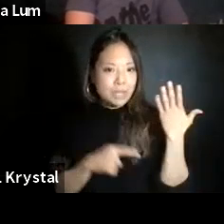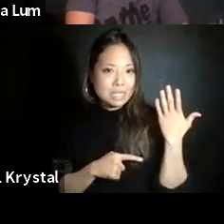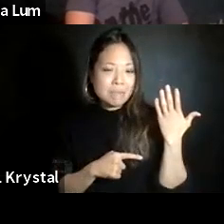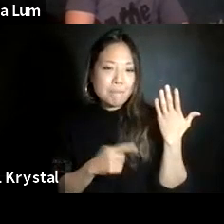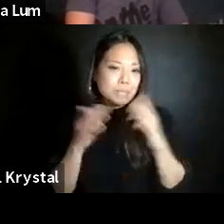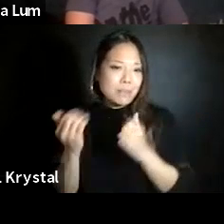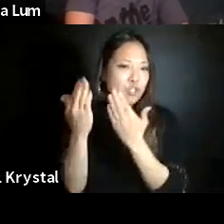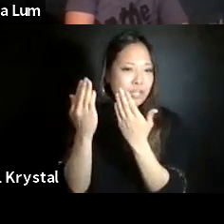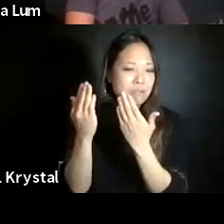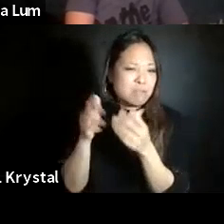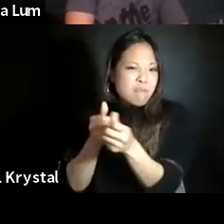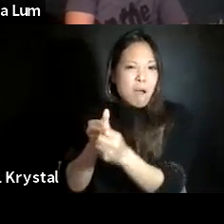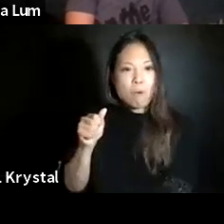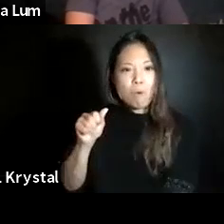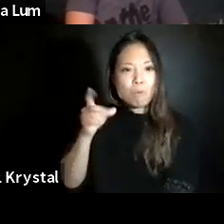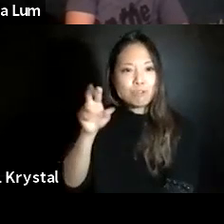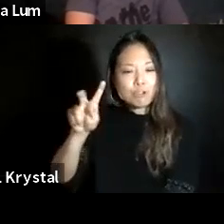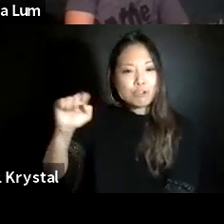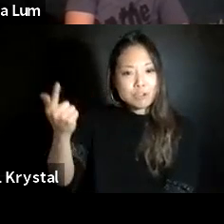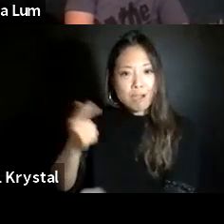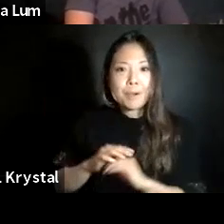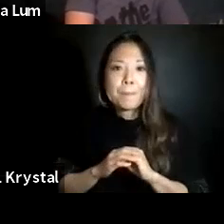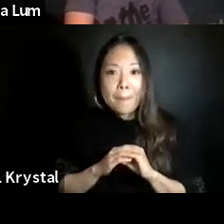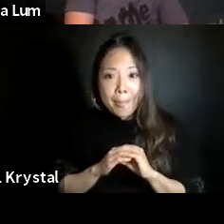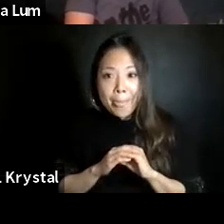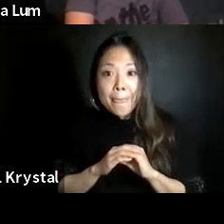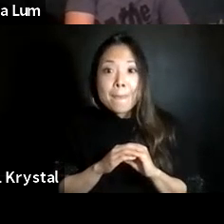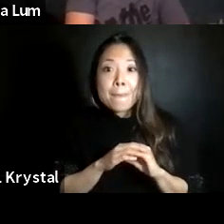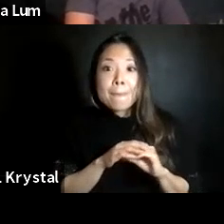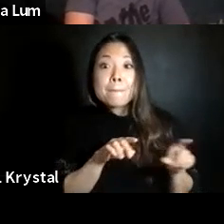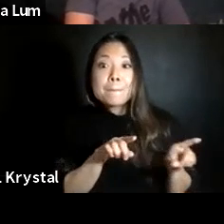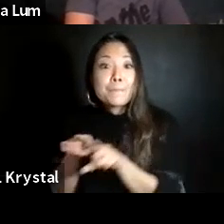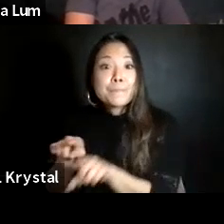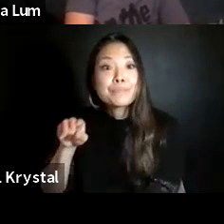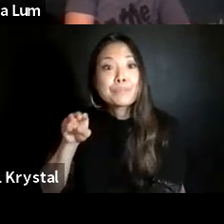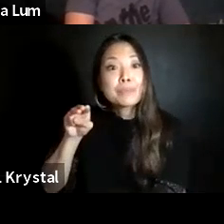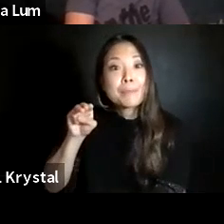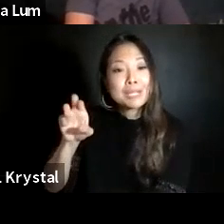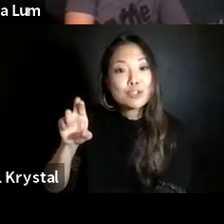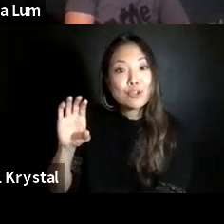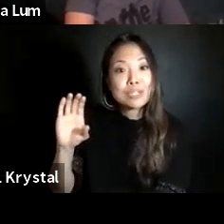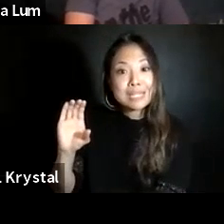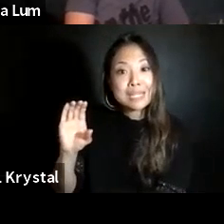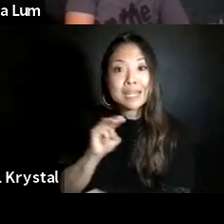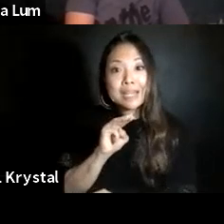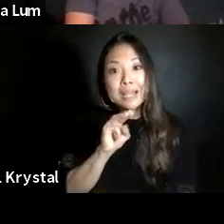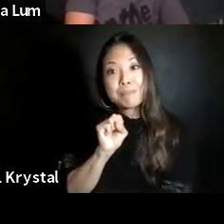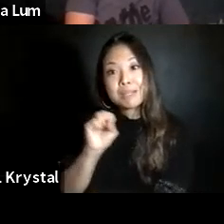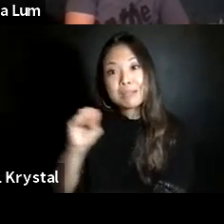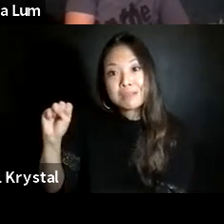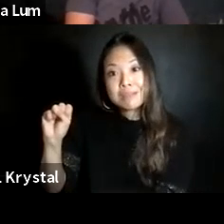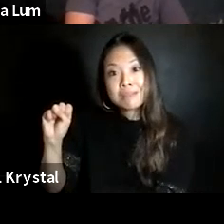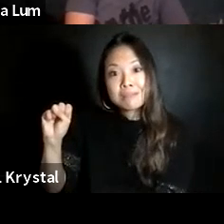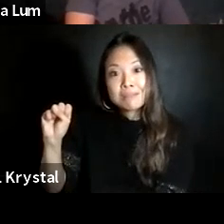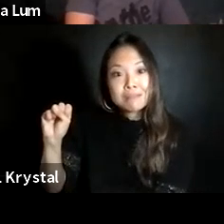to push us in the direction as Mr. Acevedo and Mr. C suggested, it could